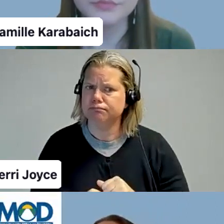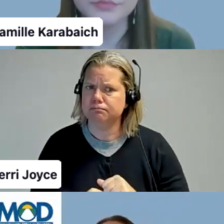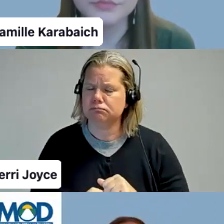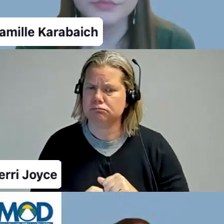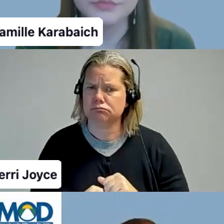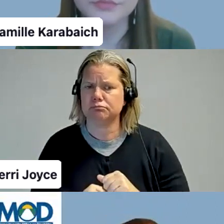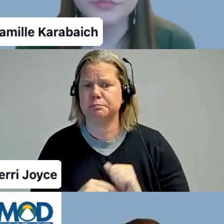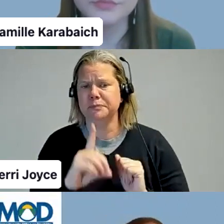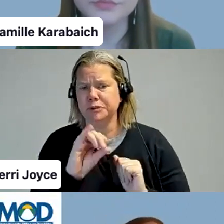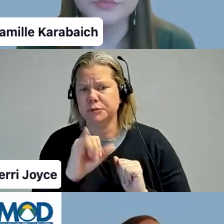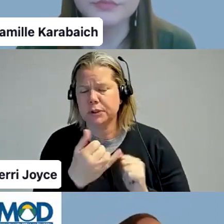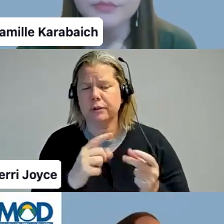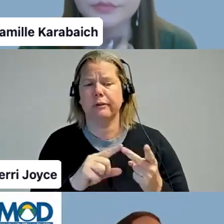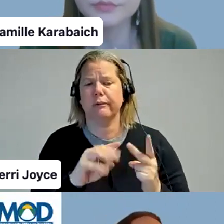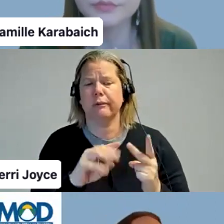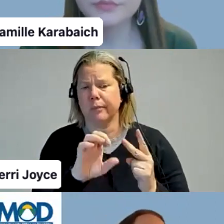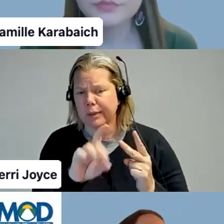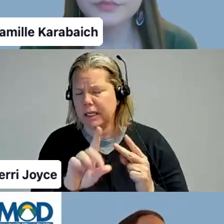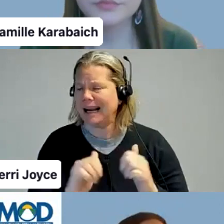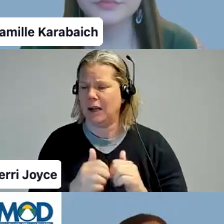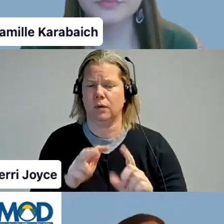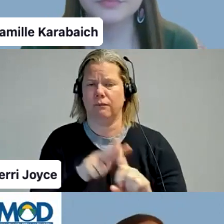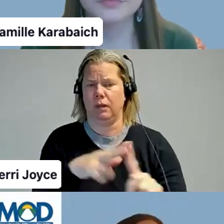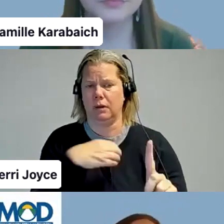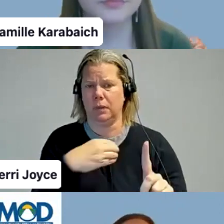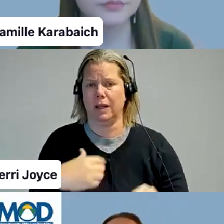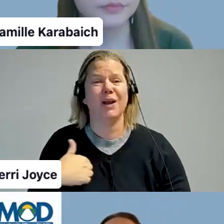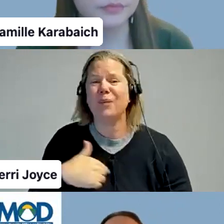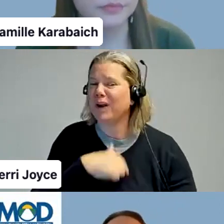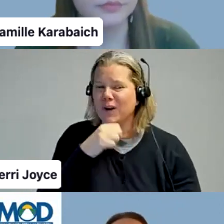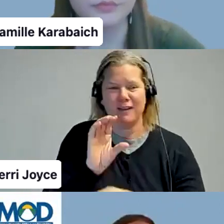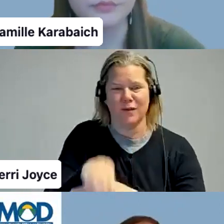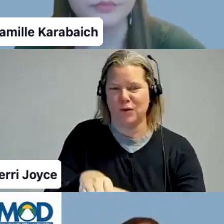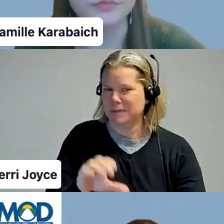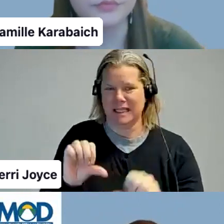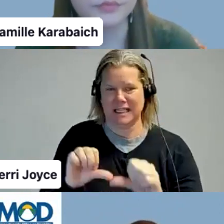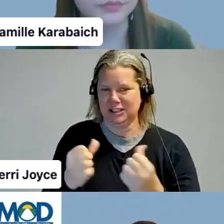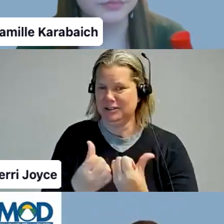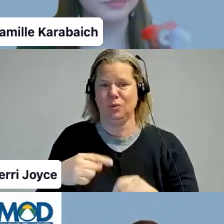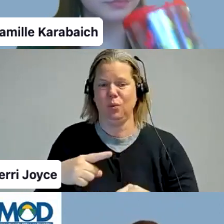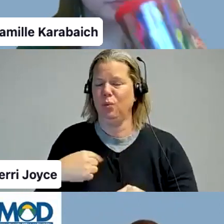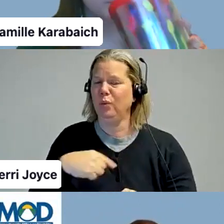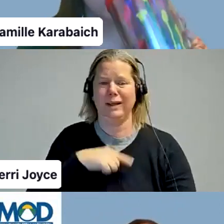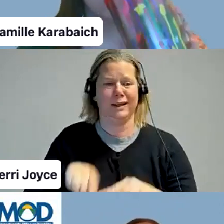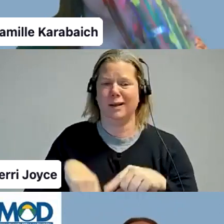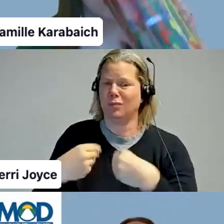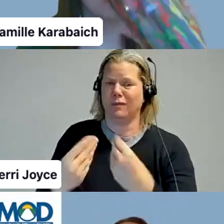complaint. We're not an enforcement agency and we can't give legal advice,